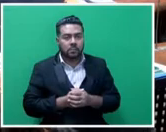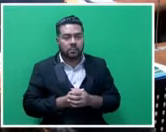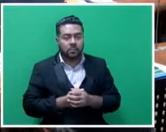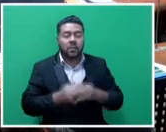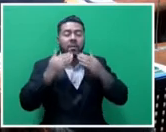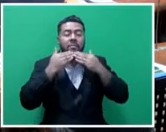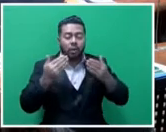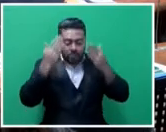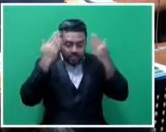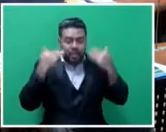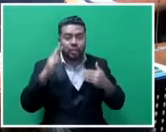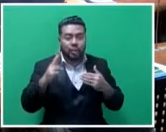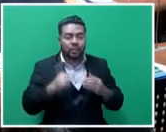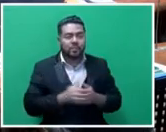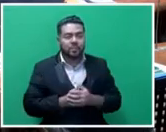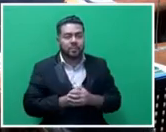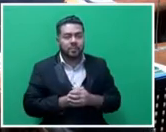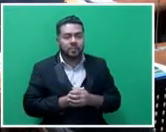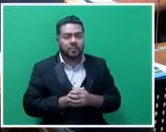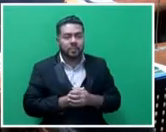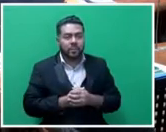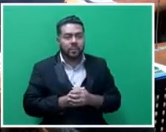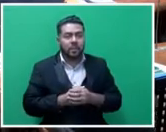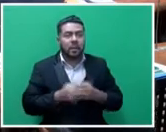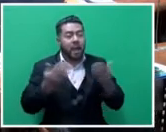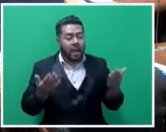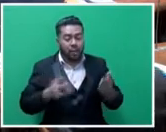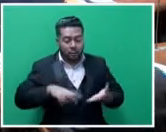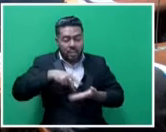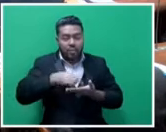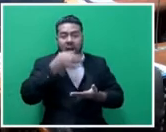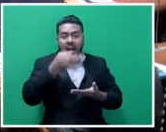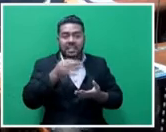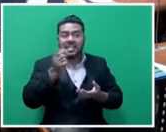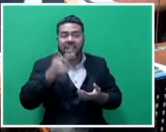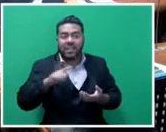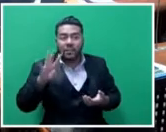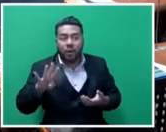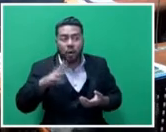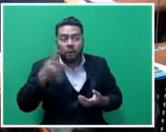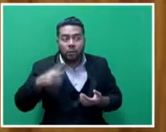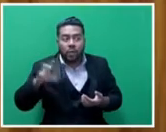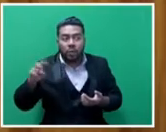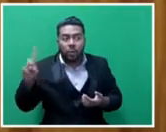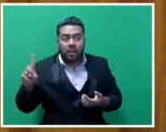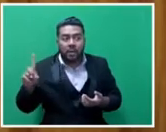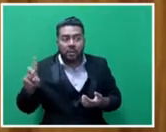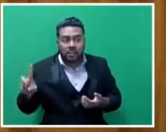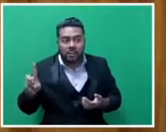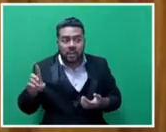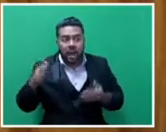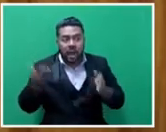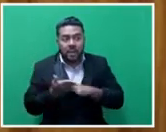Thank you, Mr. Speaker, sir. I rise to ask question 74 of 2021 under my